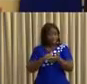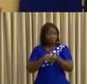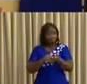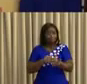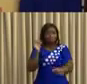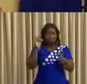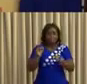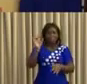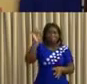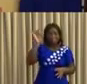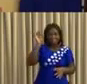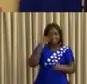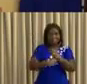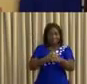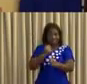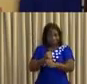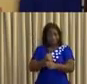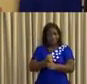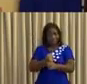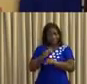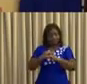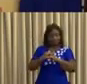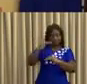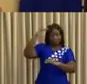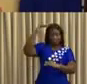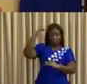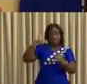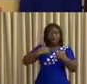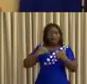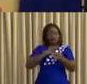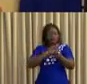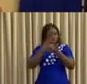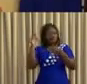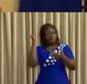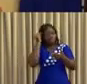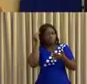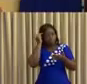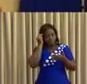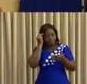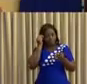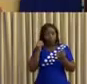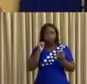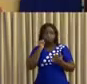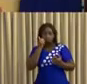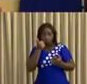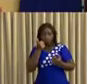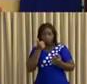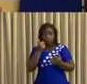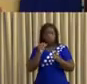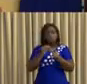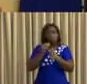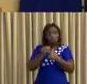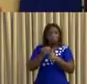are 18 years of age and above and are of sound mind, from tomorrow or the appointed